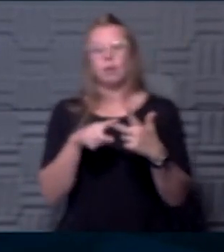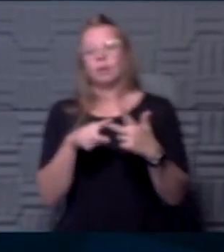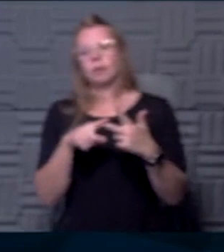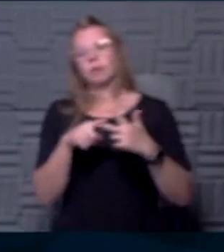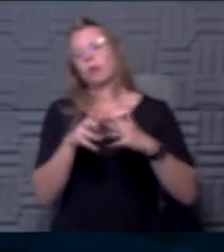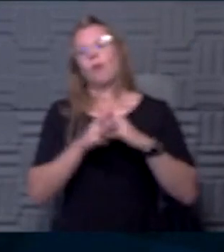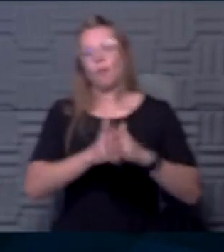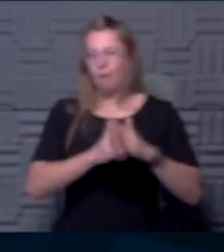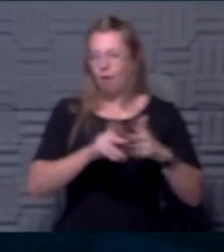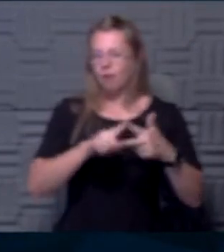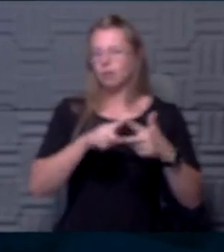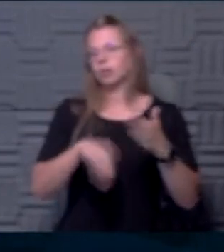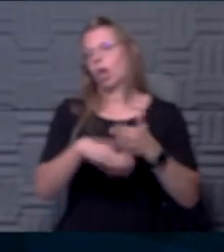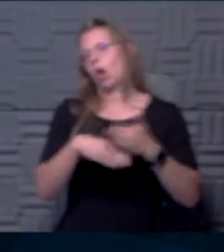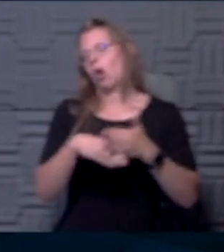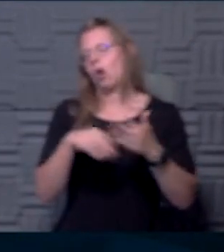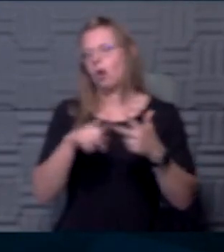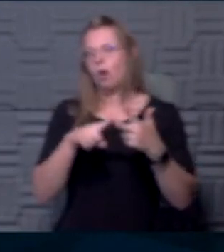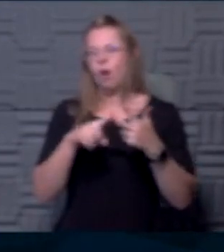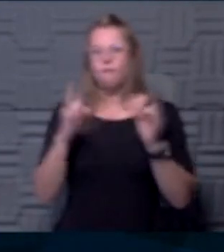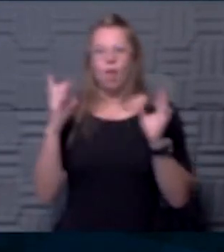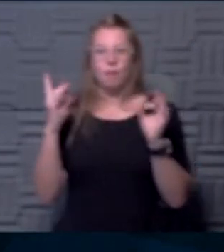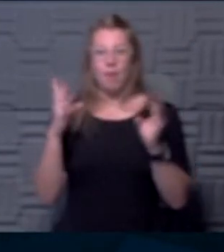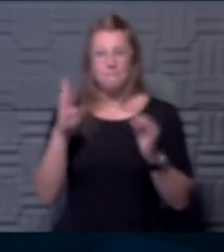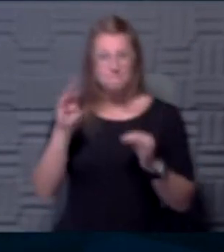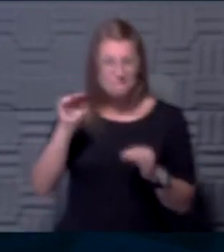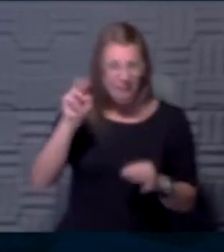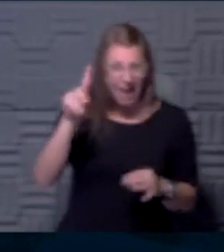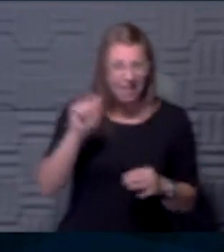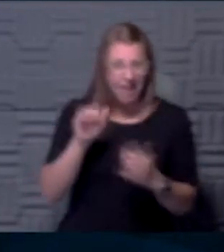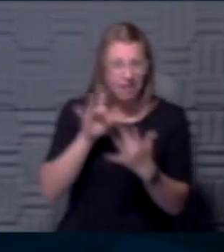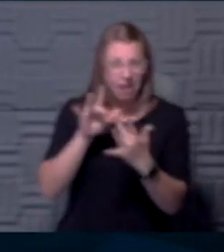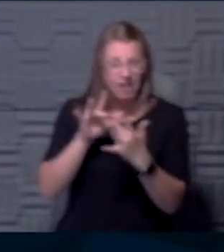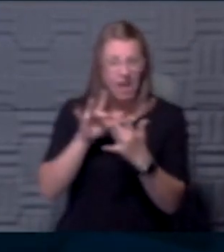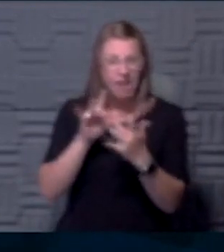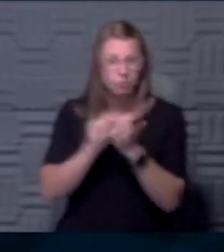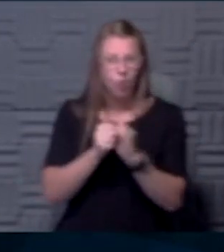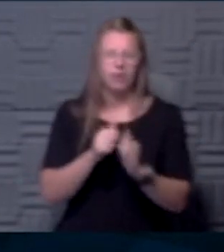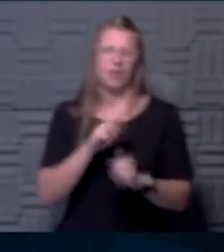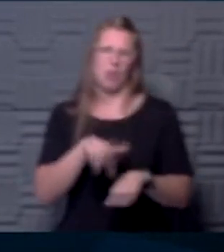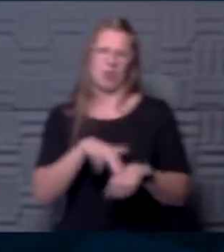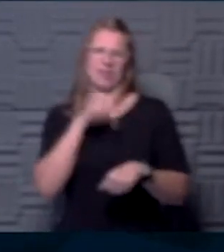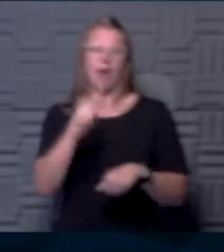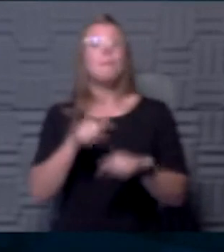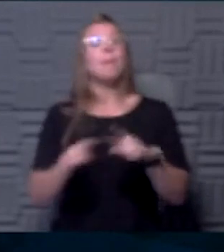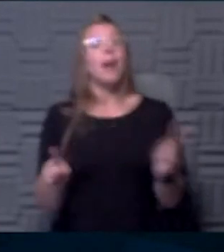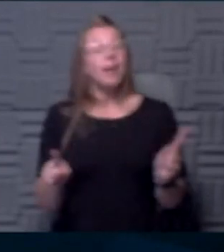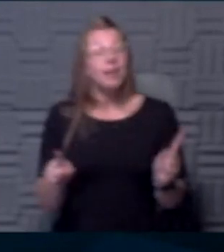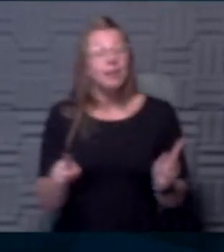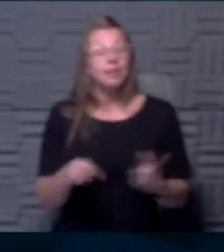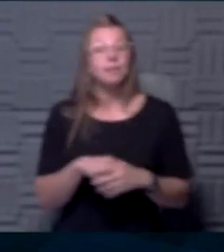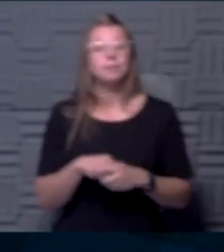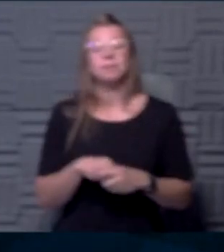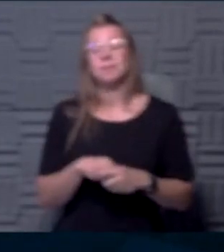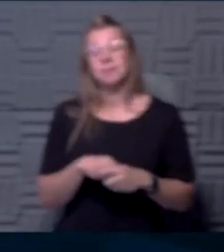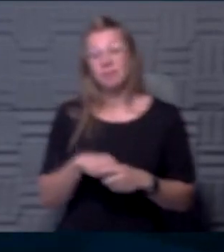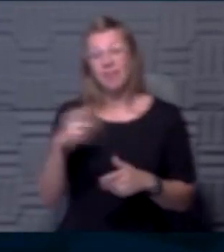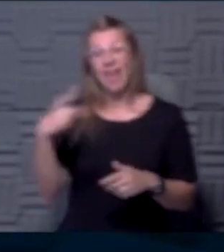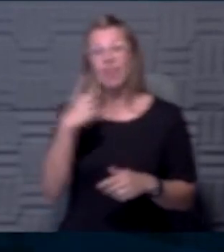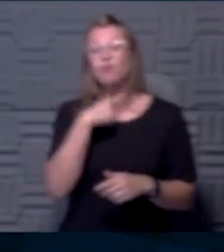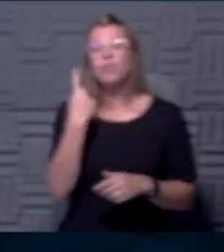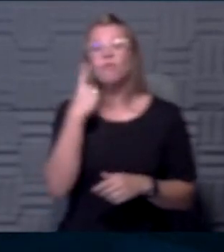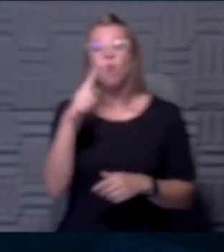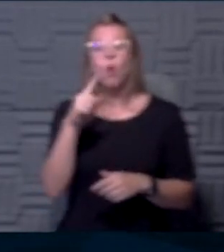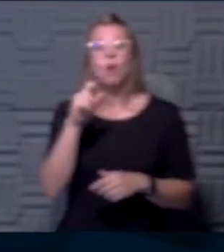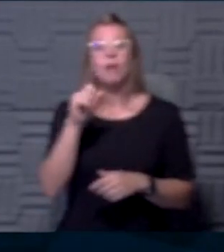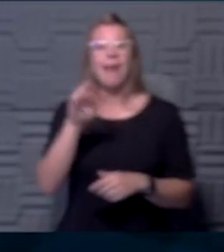people laugh and they say, what about band? Is that a contact sport? And no, of course not. But it is, a high risk of